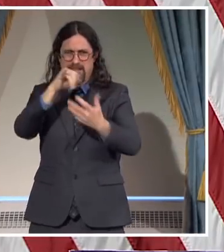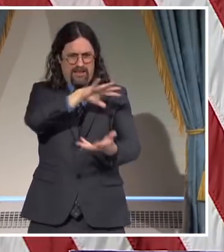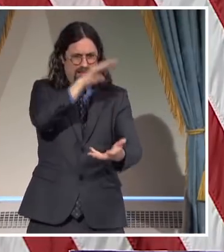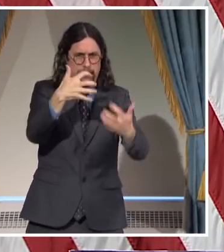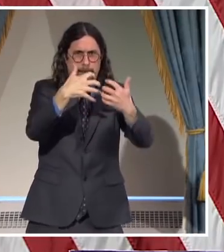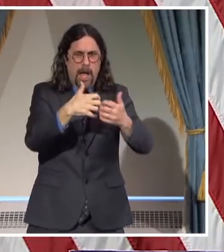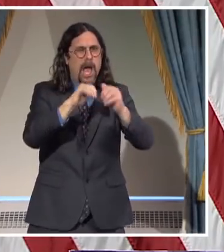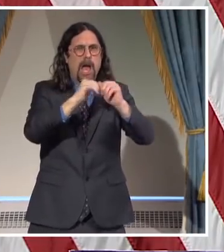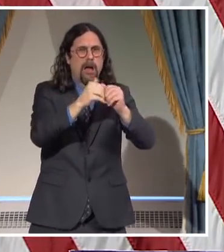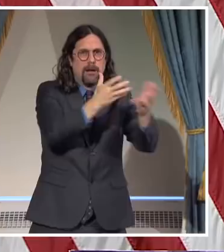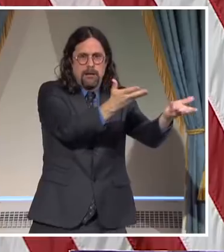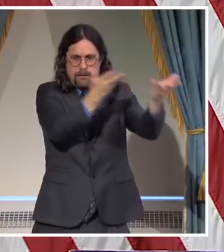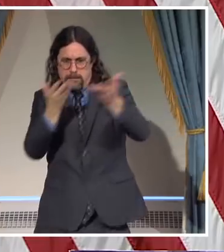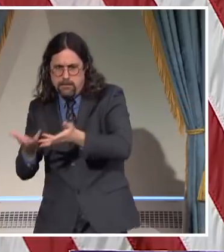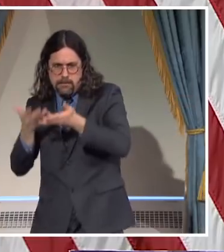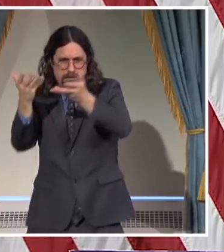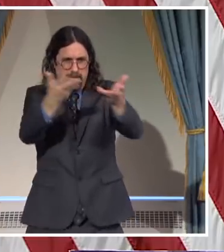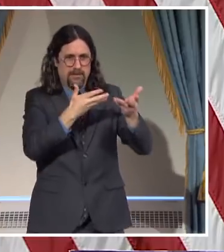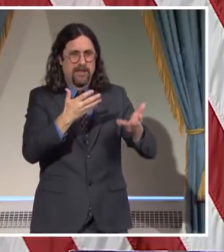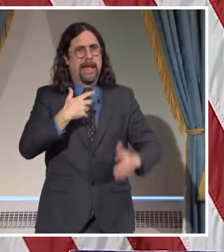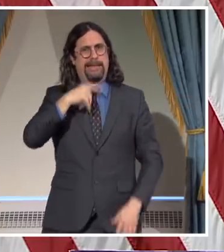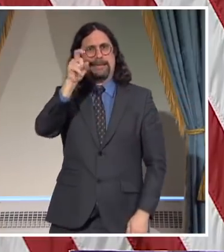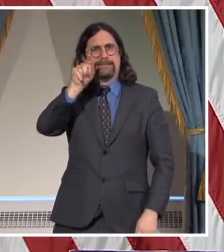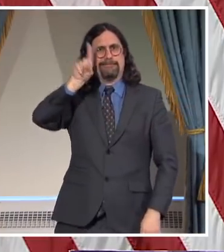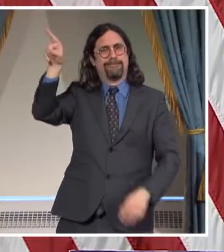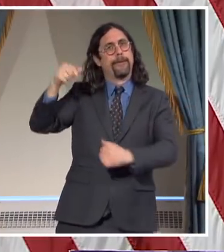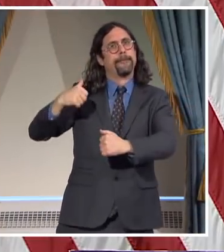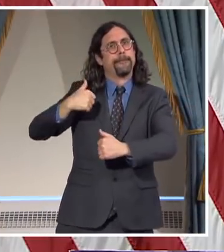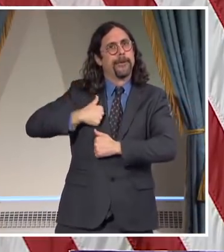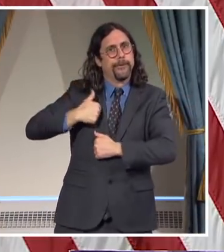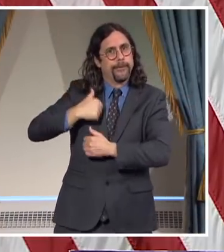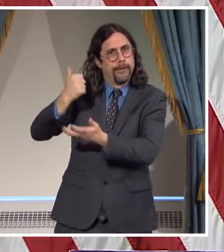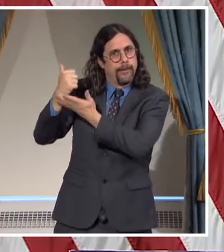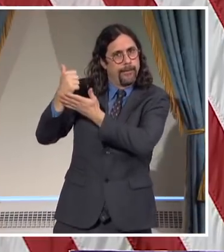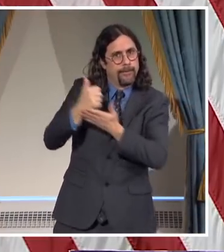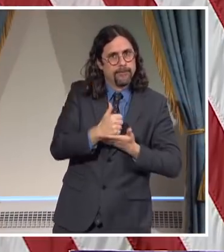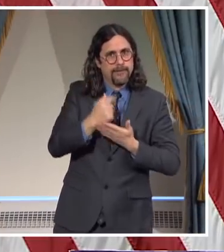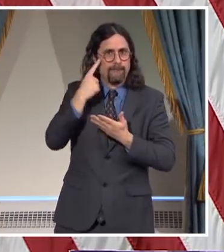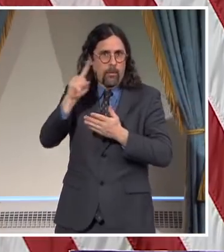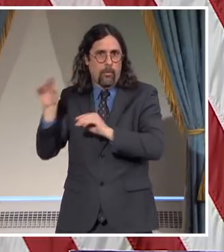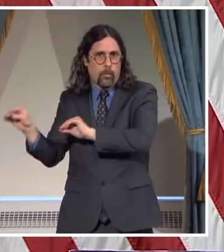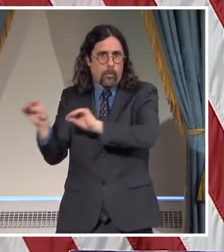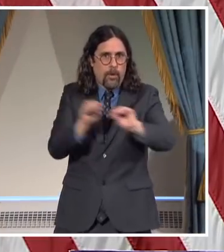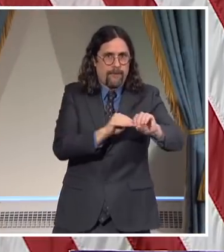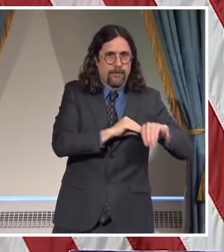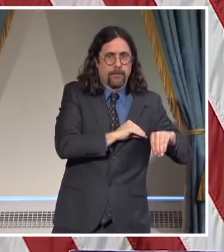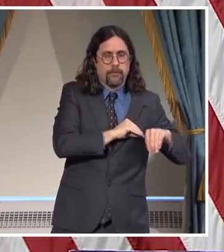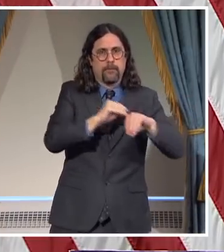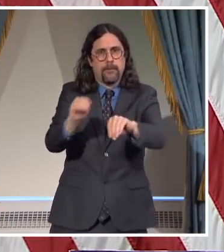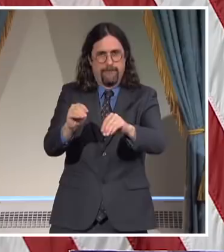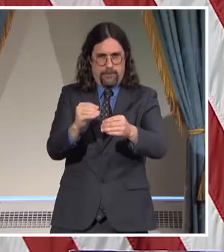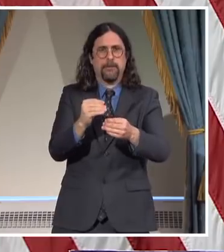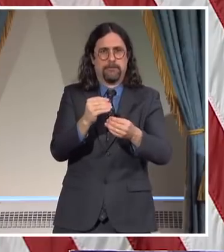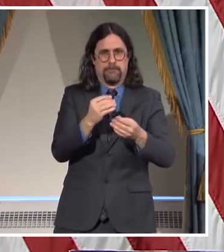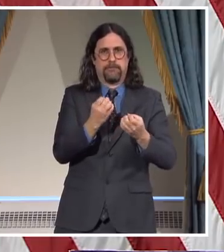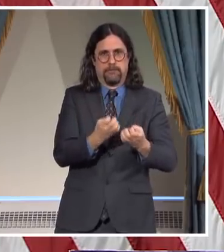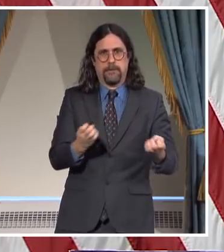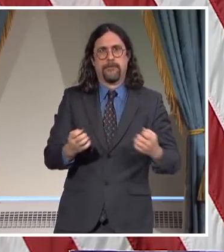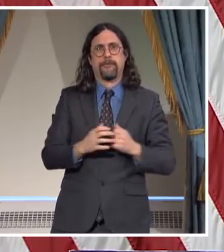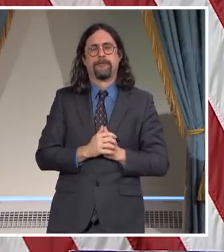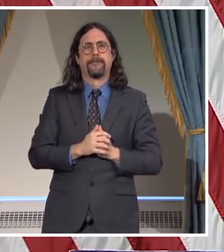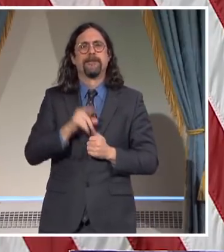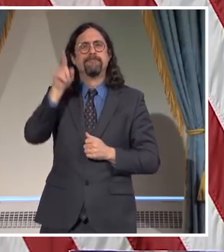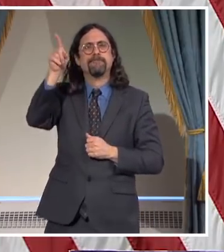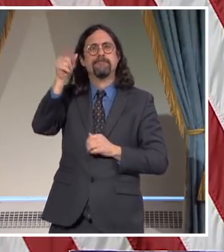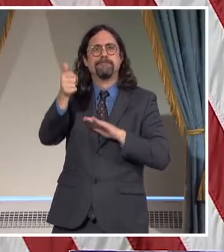the Chairman and Vice Chairman of the Joint Chiefs of Staff to constantly update them on what we are facing here, to thank